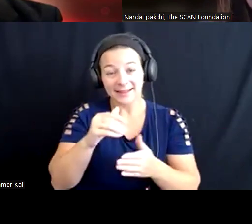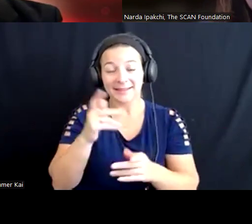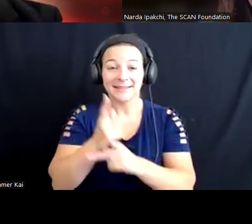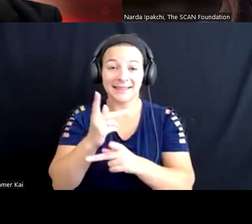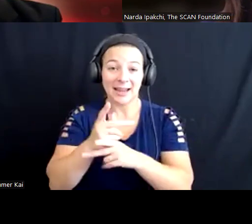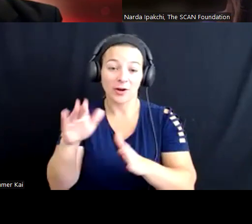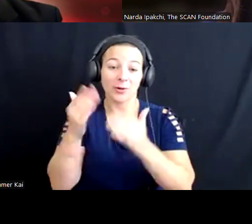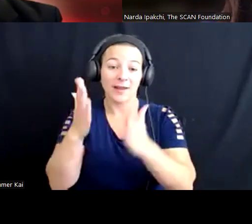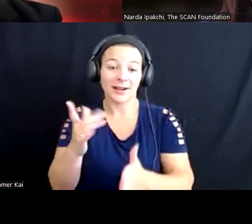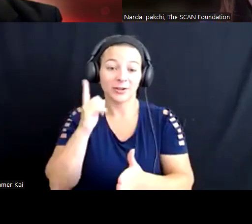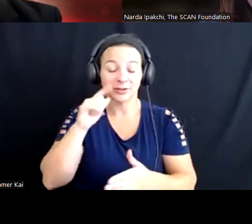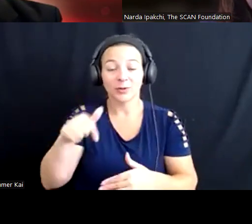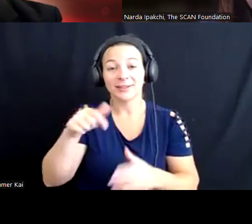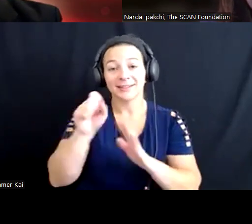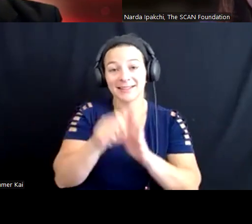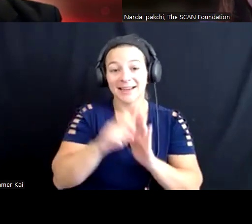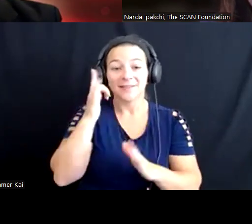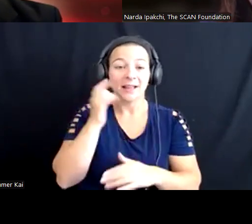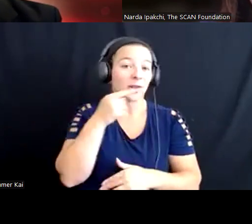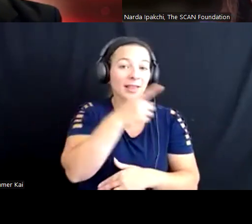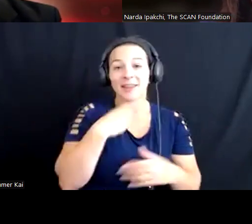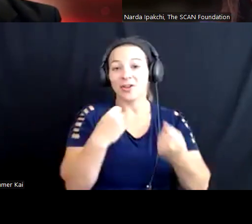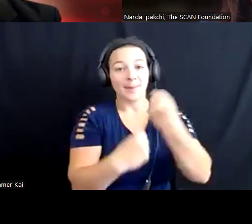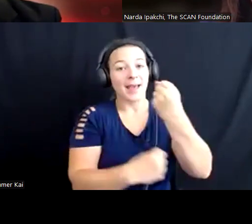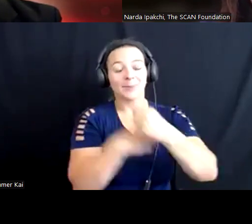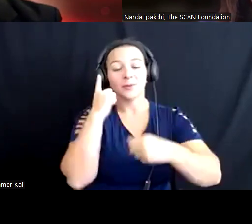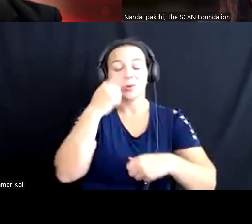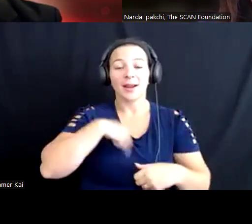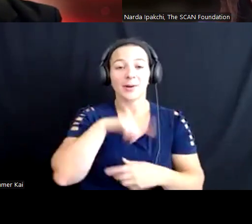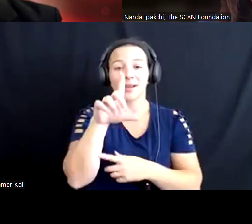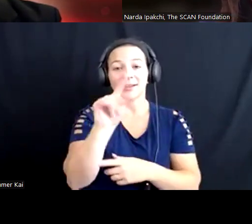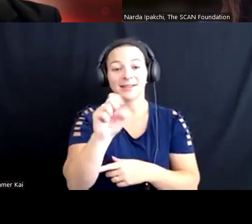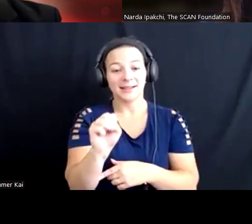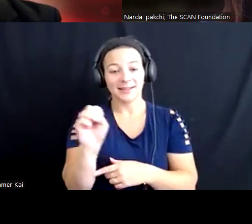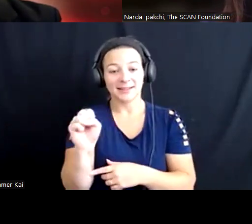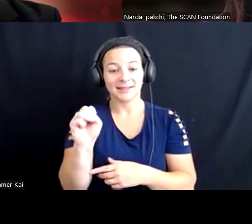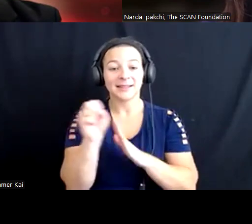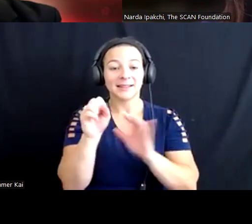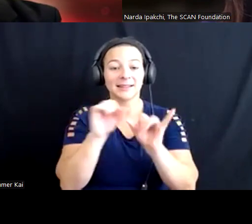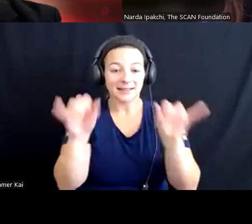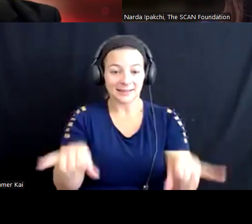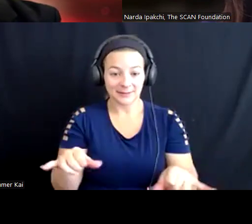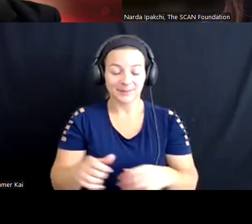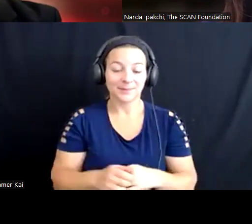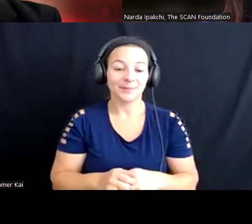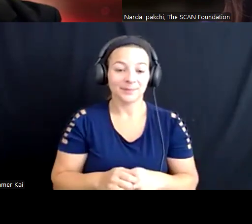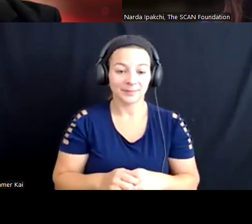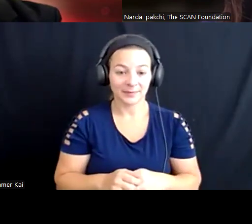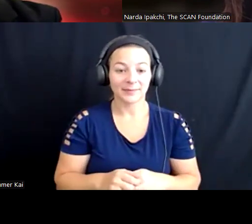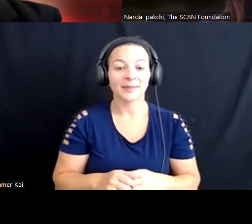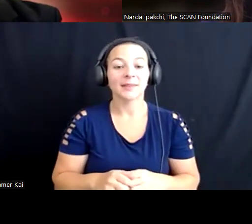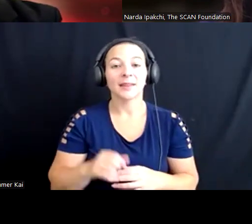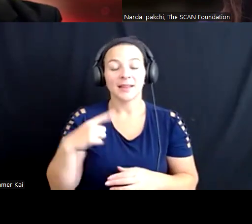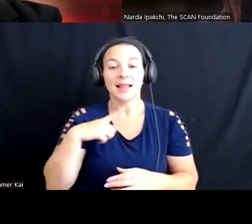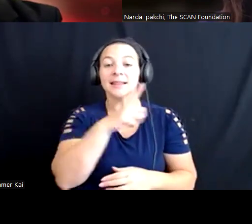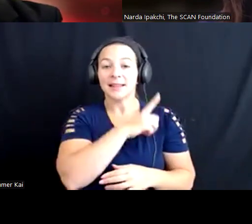our LTSS system. Our top caregiving focus is the Credit for Caring Act, bipartisan legislation that would